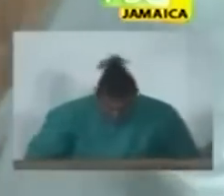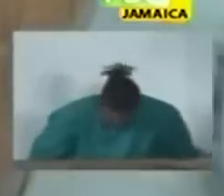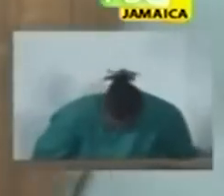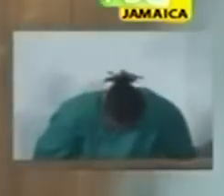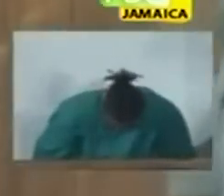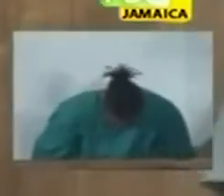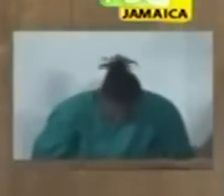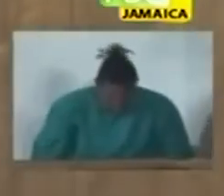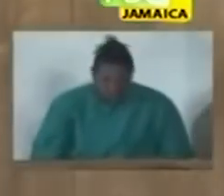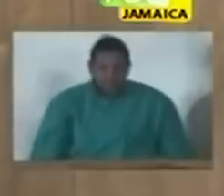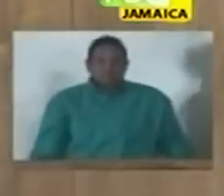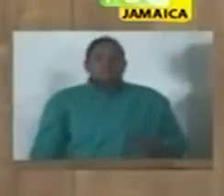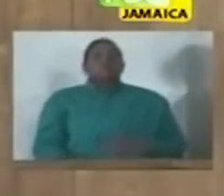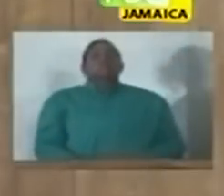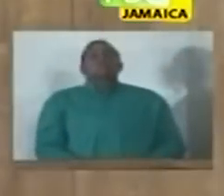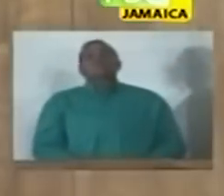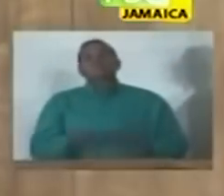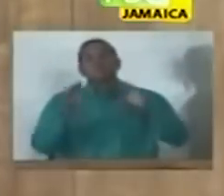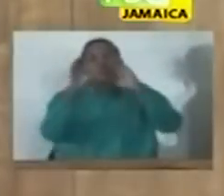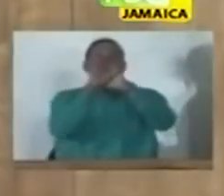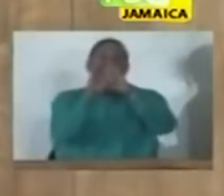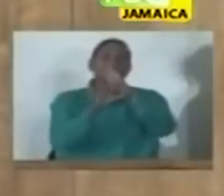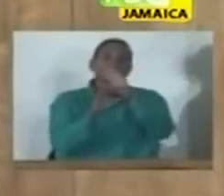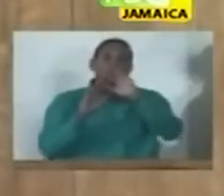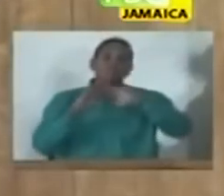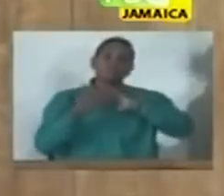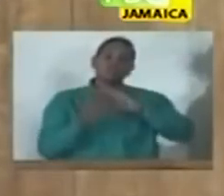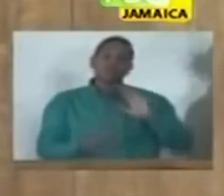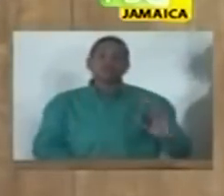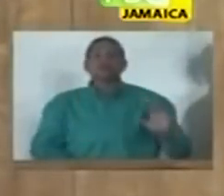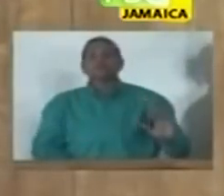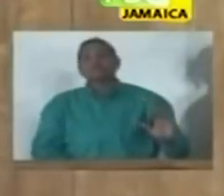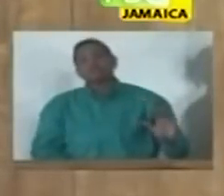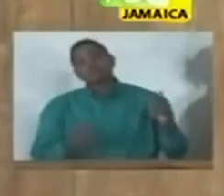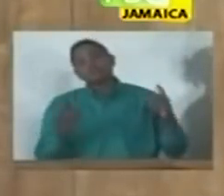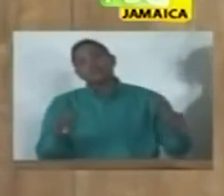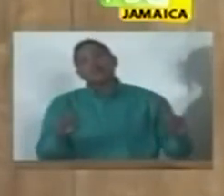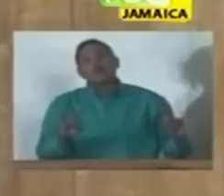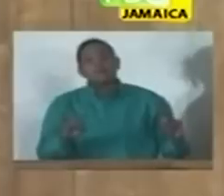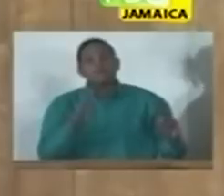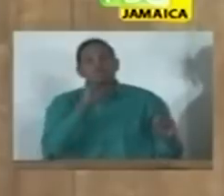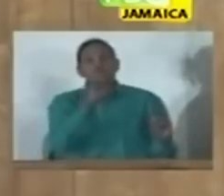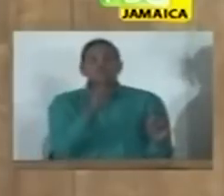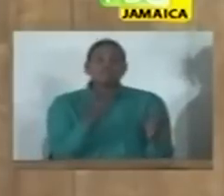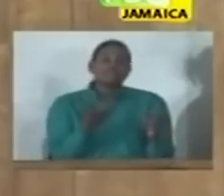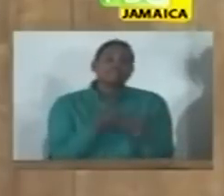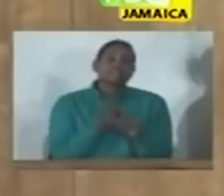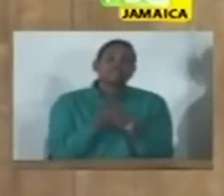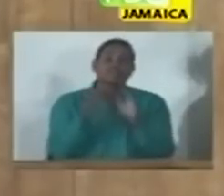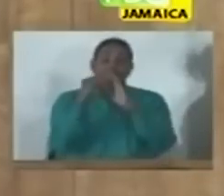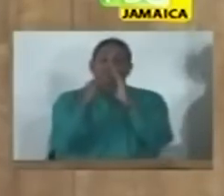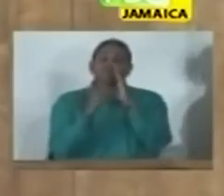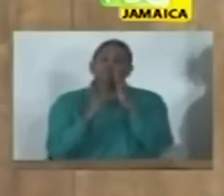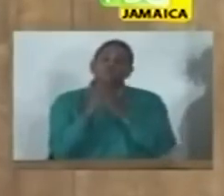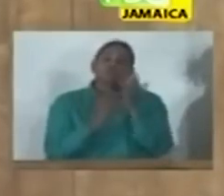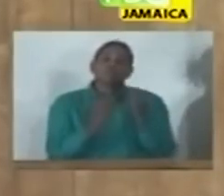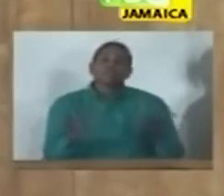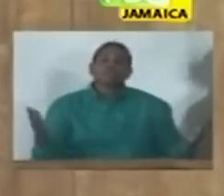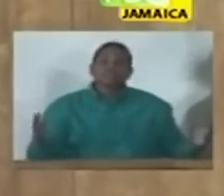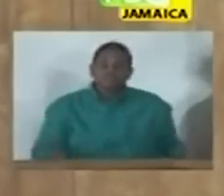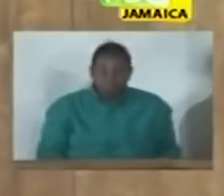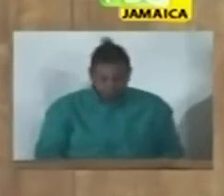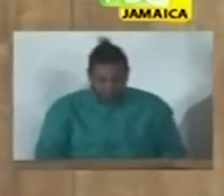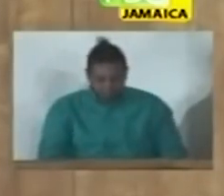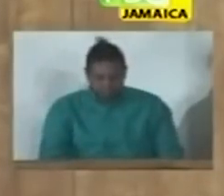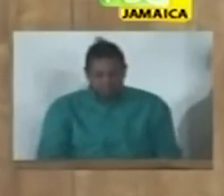Constitution of Jamaica, the Constitution of Jamaica lays down certain things.